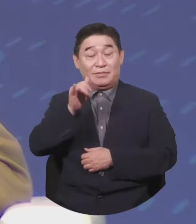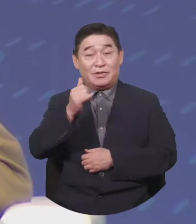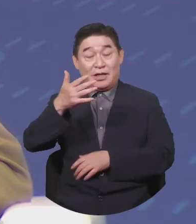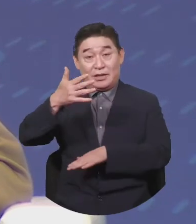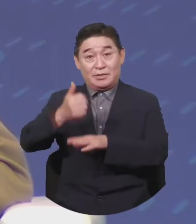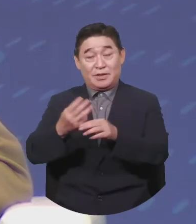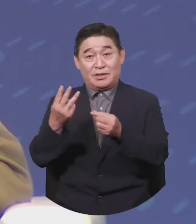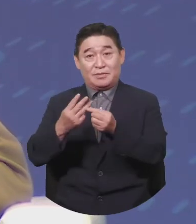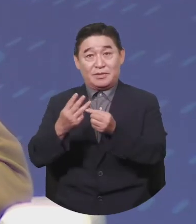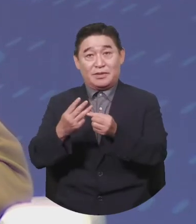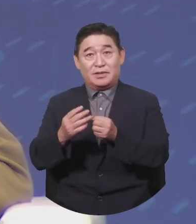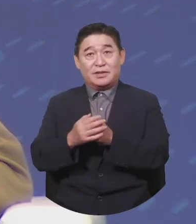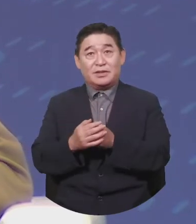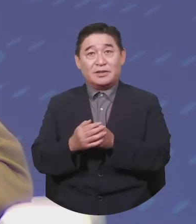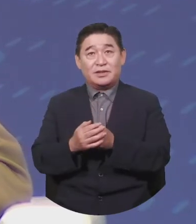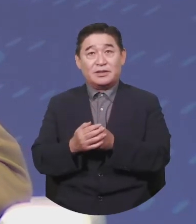Laga.